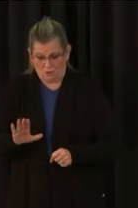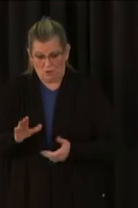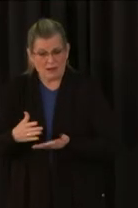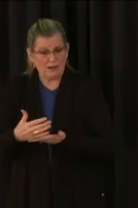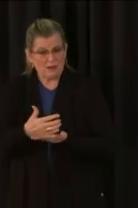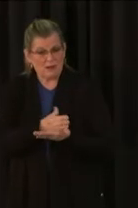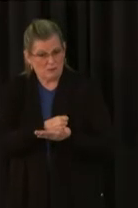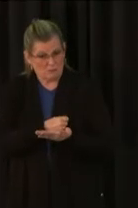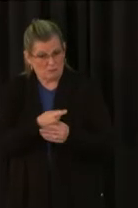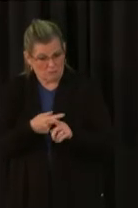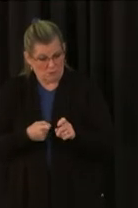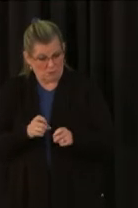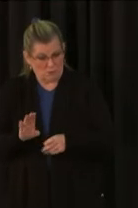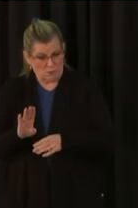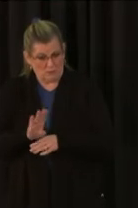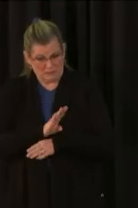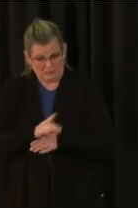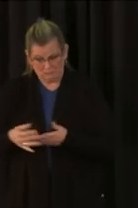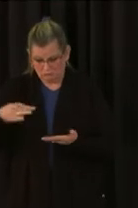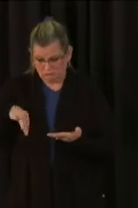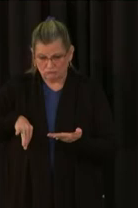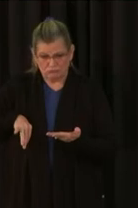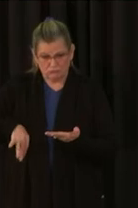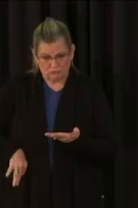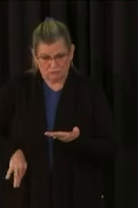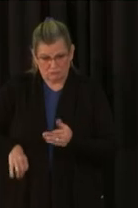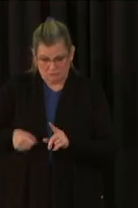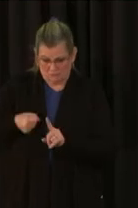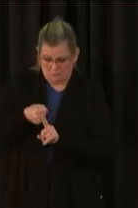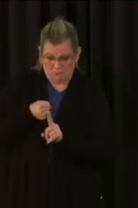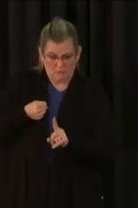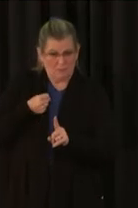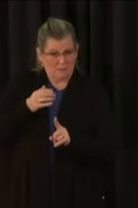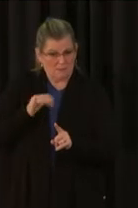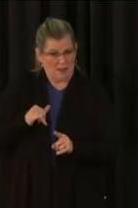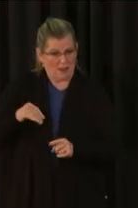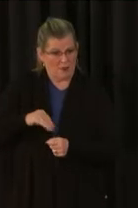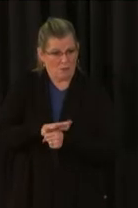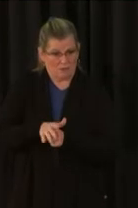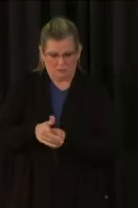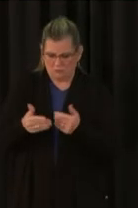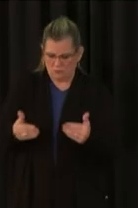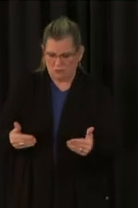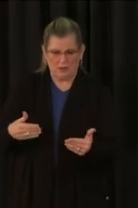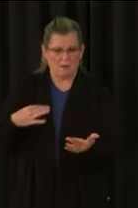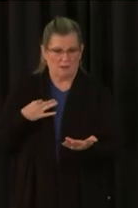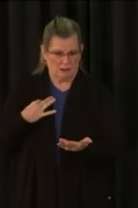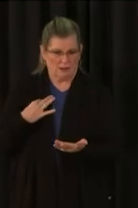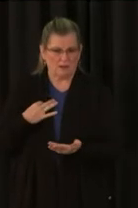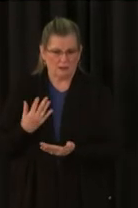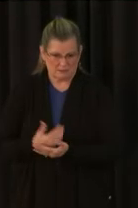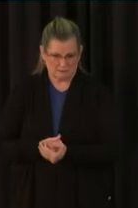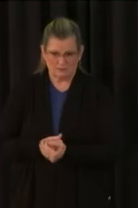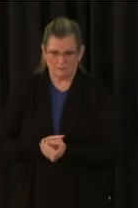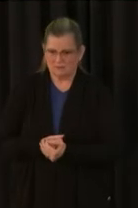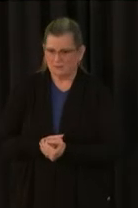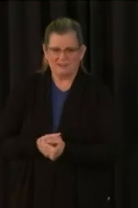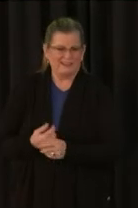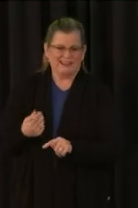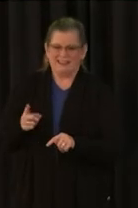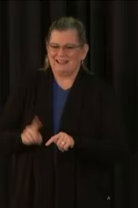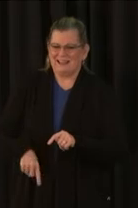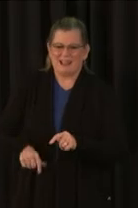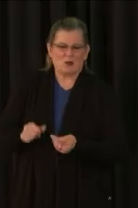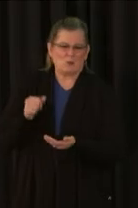know that this is your primary source of revenue. Okay. Must not have received or be approved for